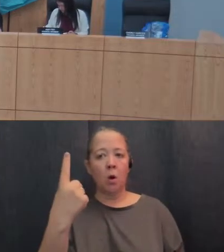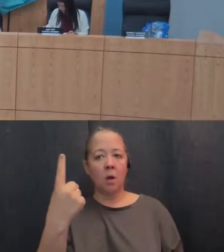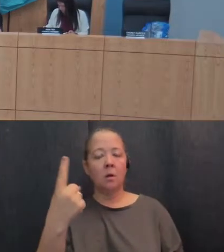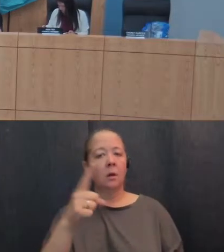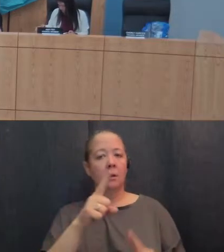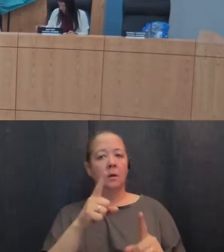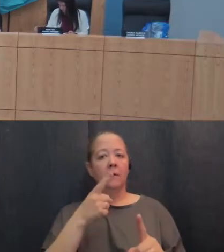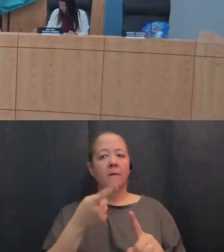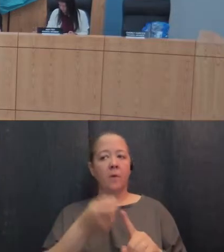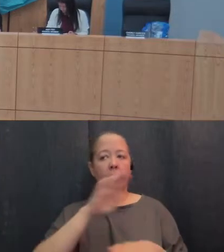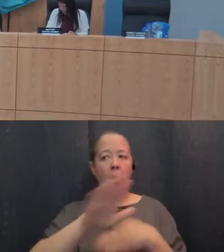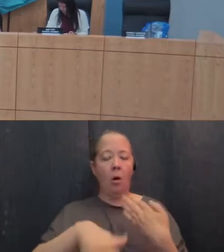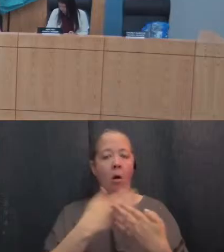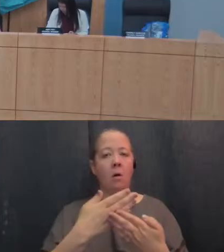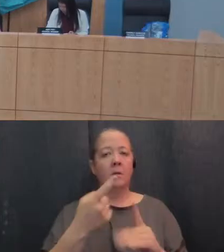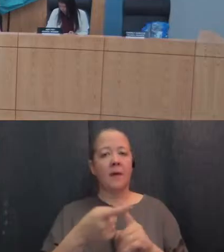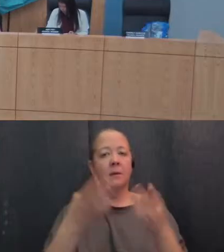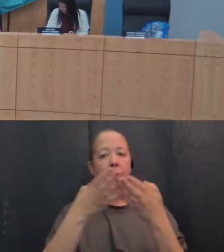the police department.